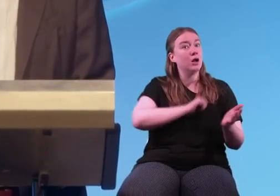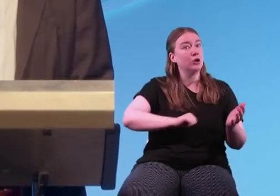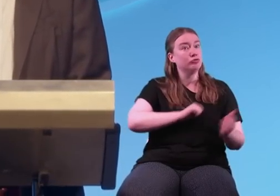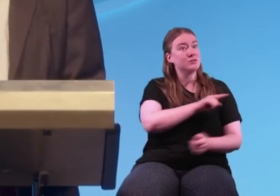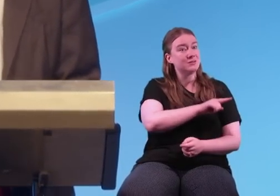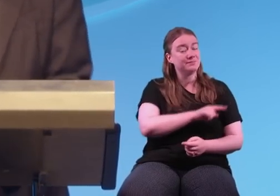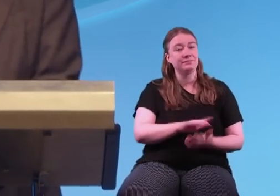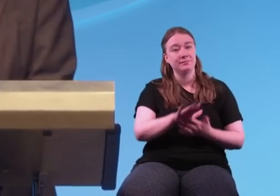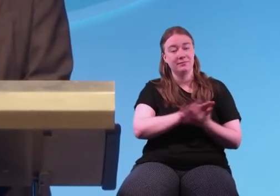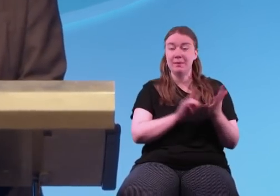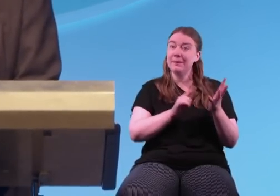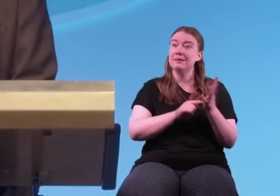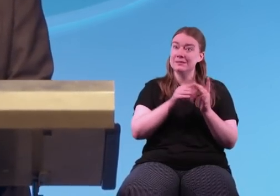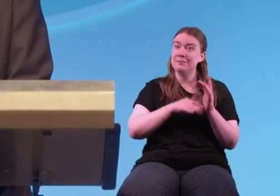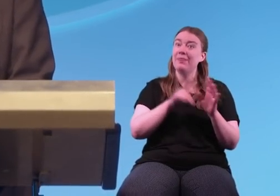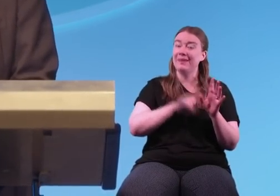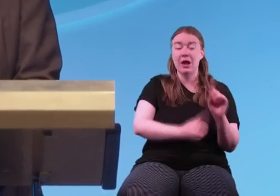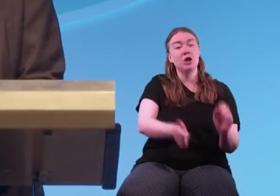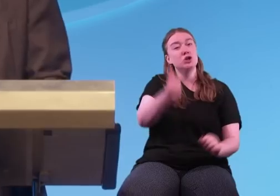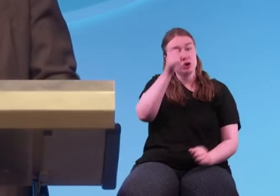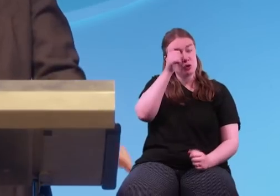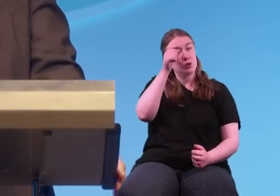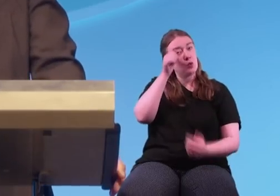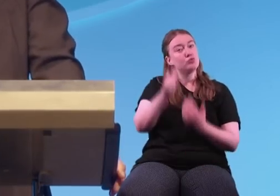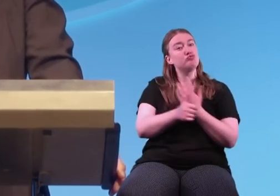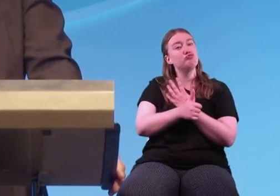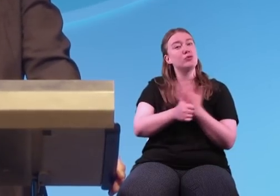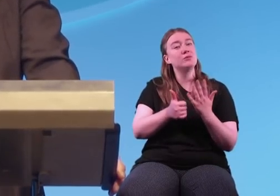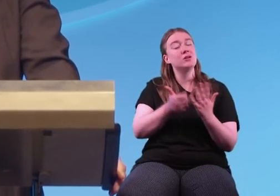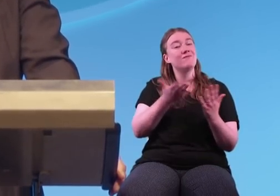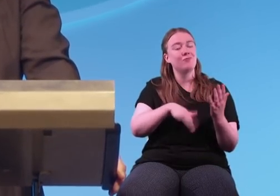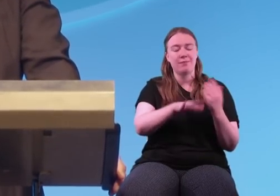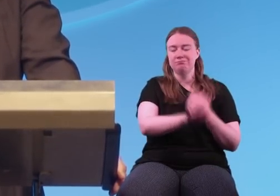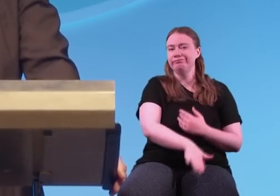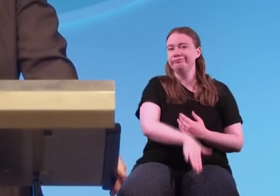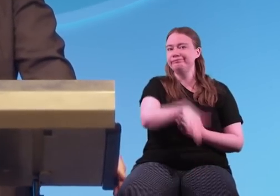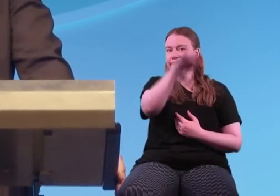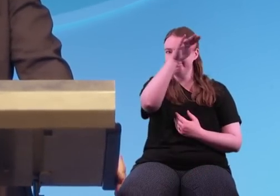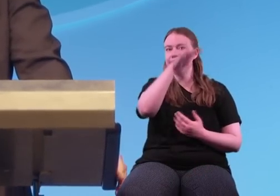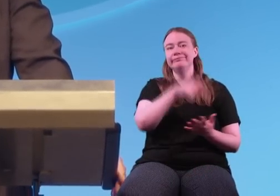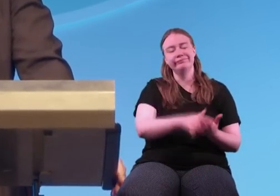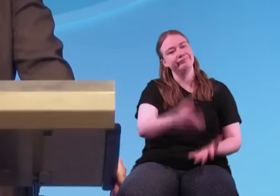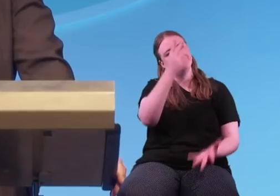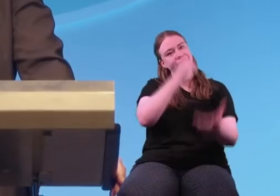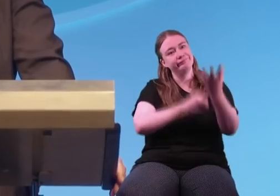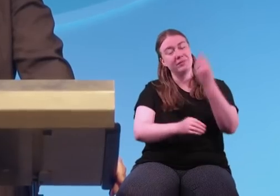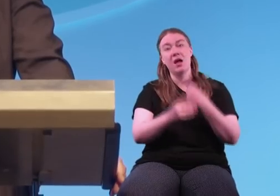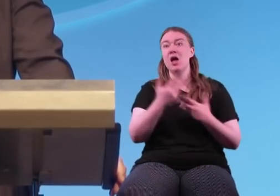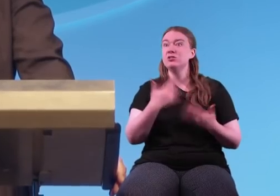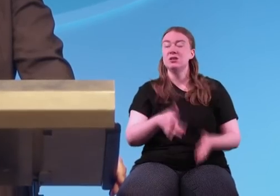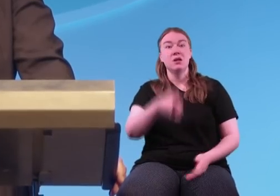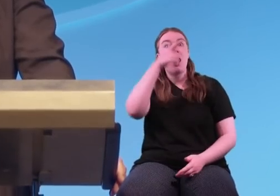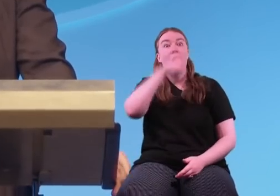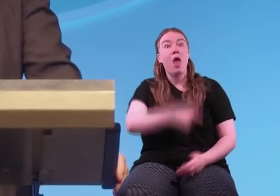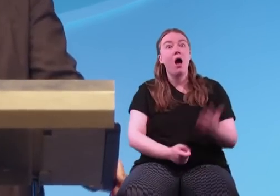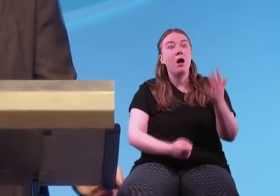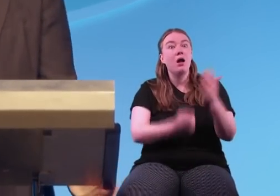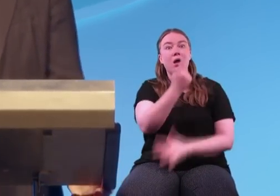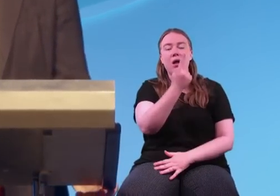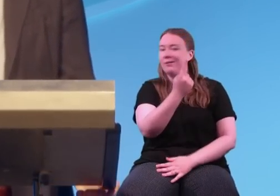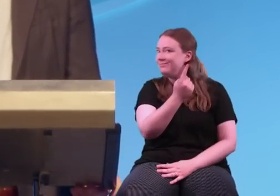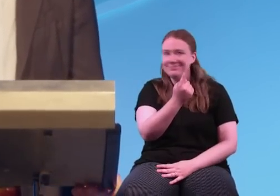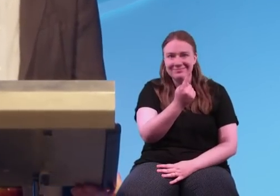acquainted with the scriptures, as Paul says later on, since his earliest years. That doesn't happen by chance.